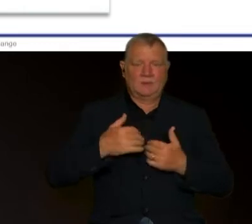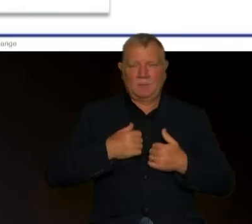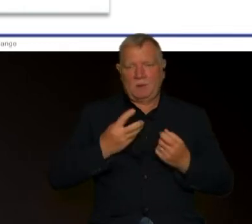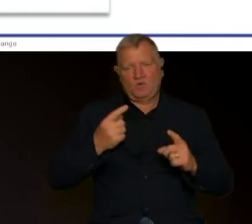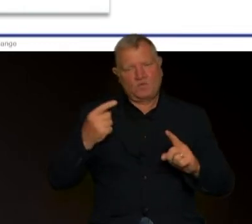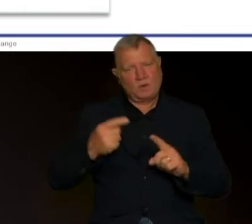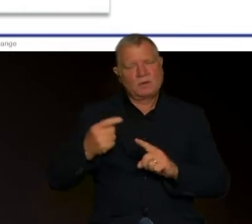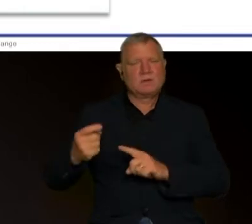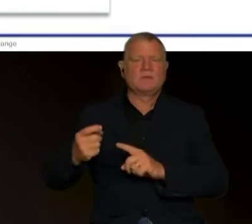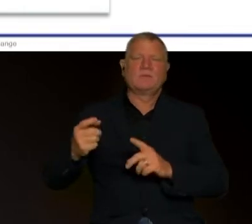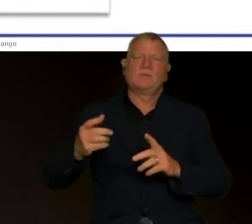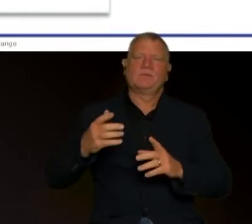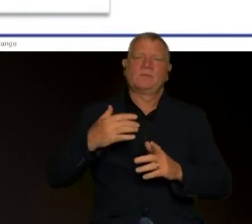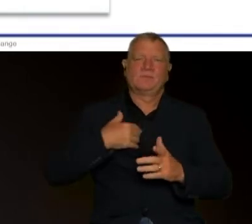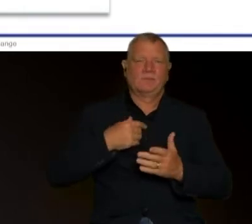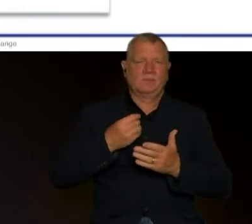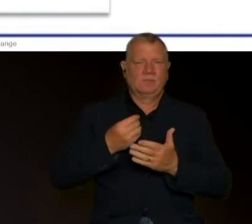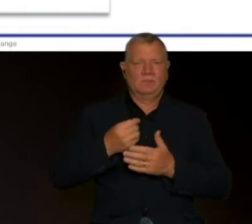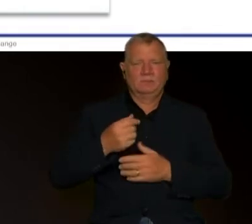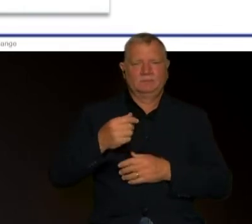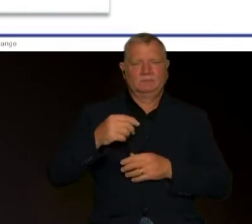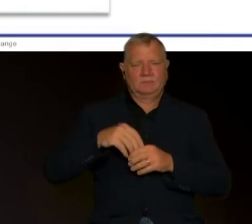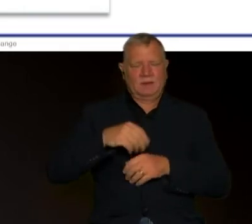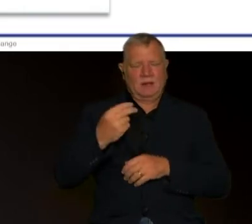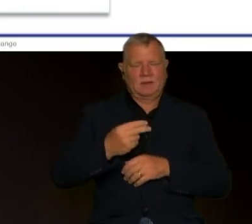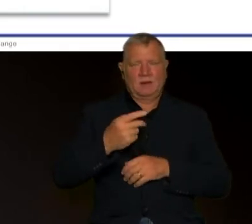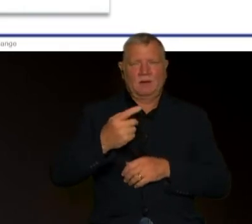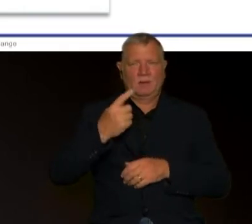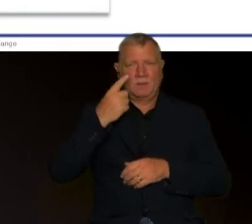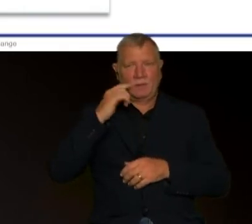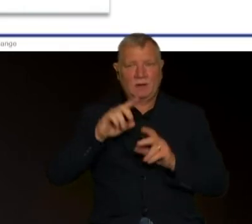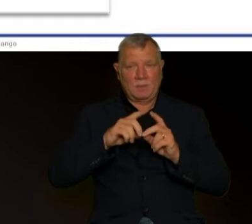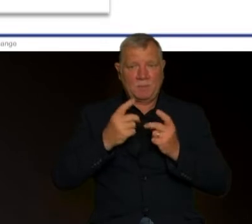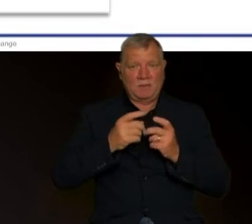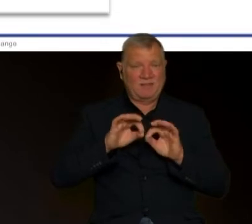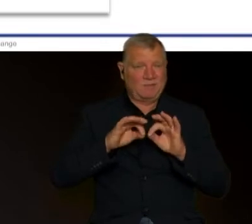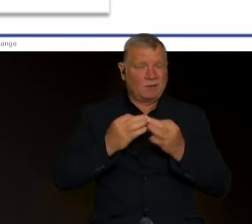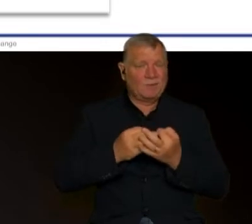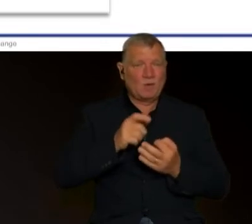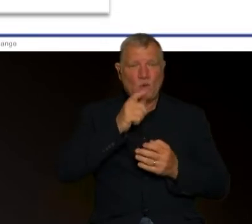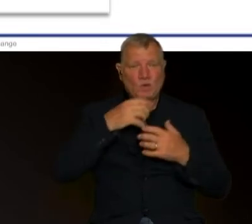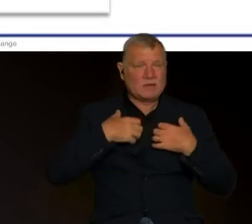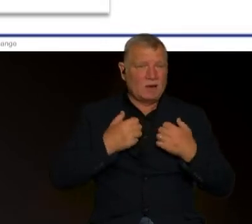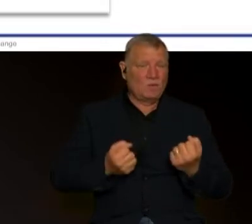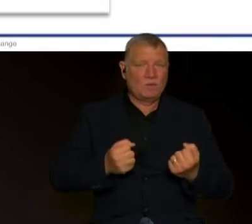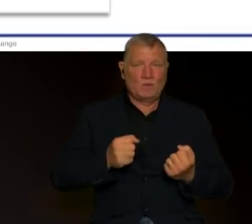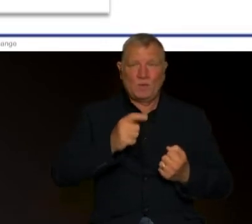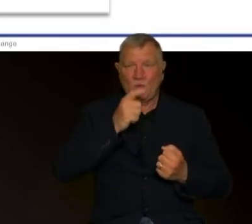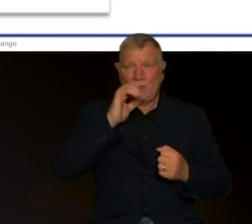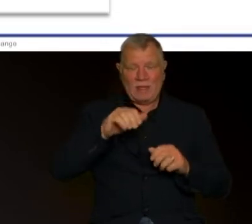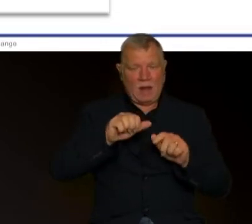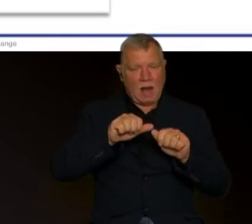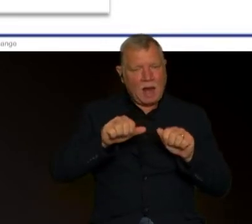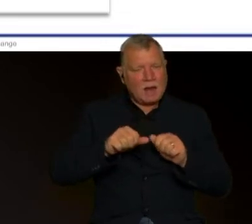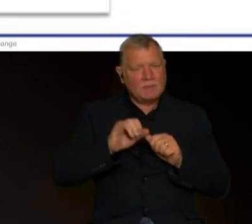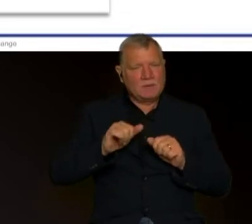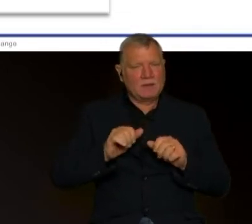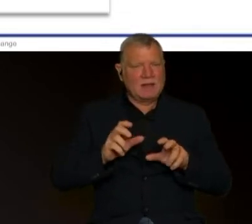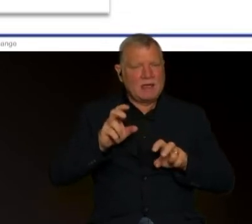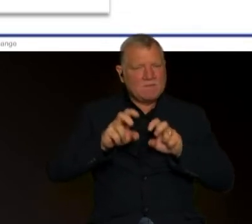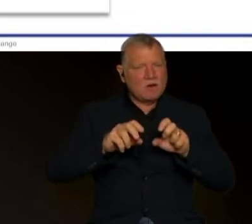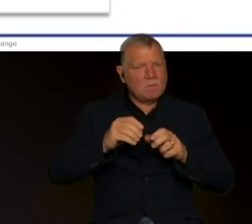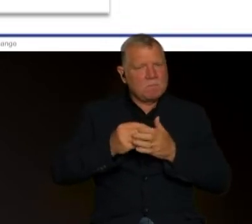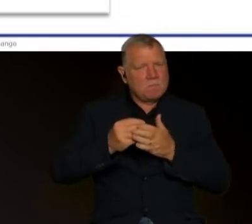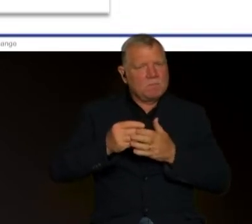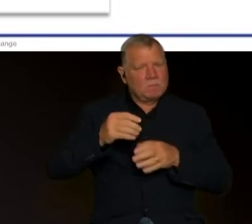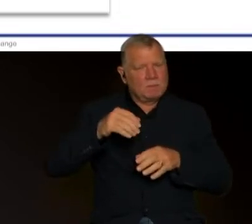in finance and accounting. We found a lot of challenges, and in treasury. So imagine the Department of Family and Health. This is an